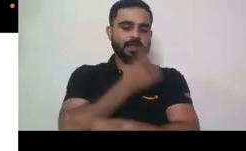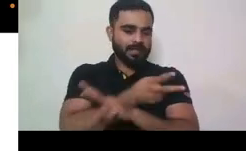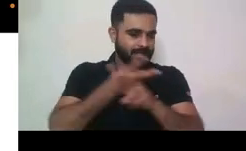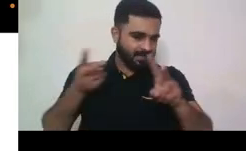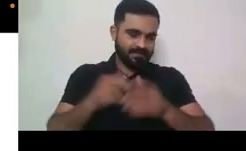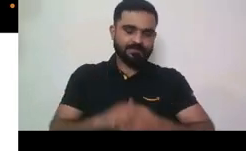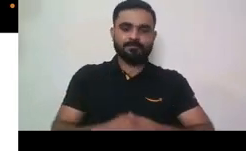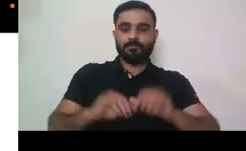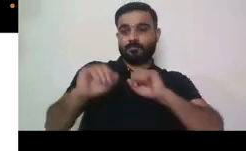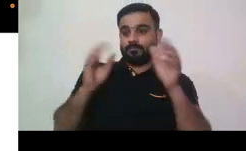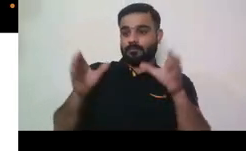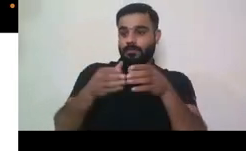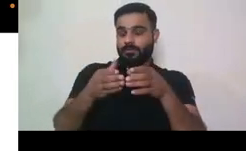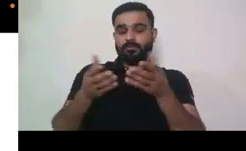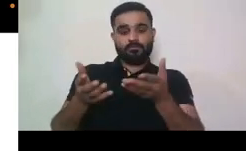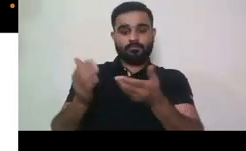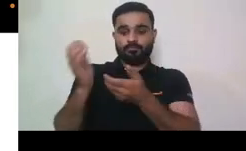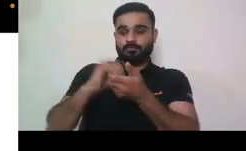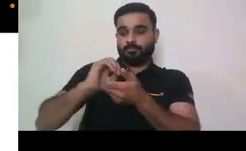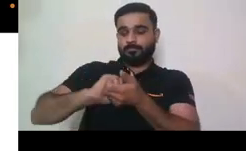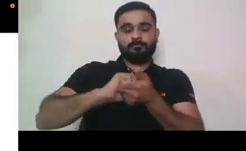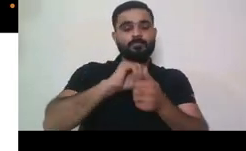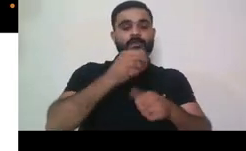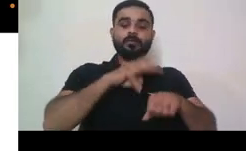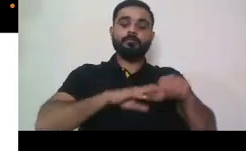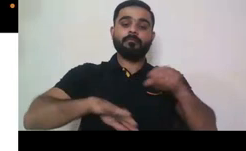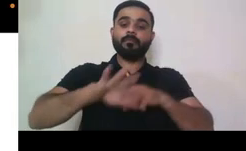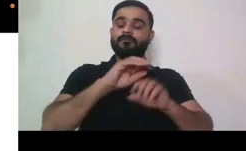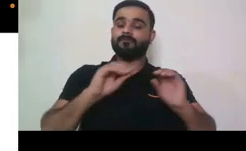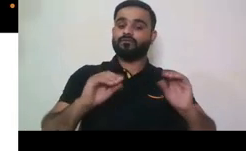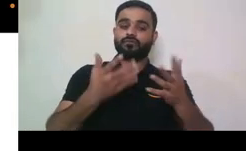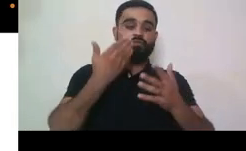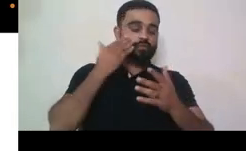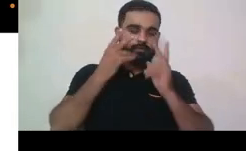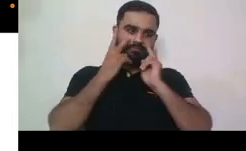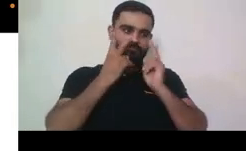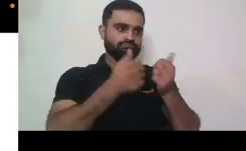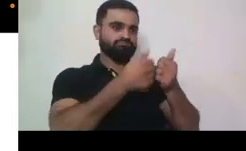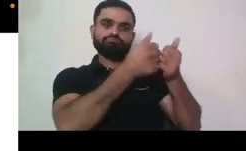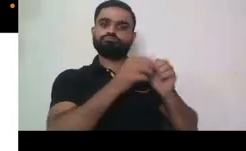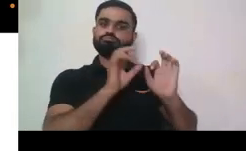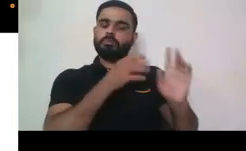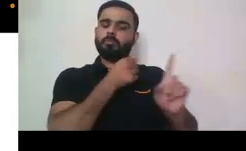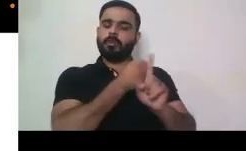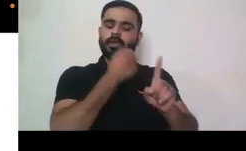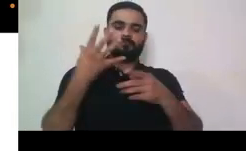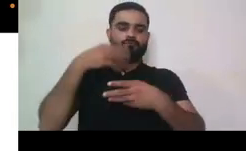maybe your group will start engaging with other members as well. When they will see some good results, they will join with